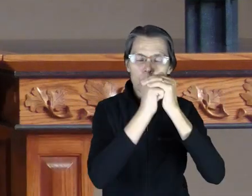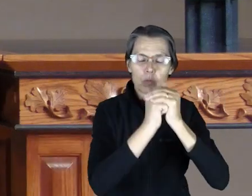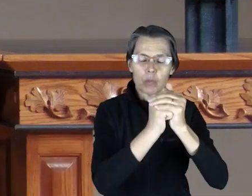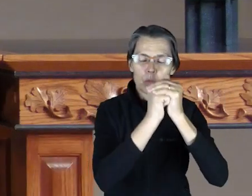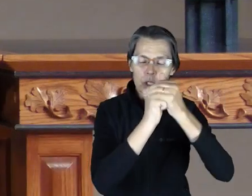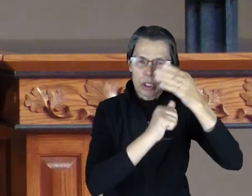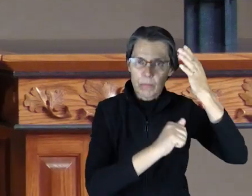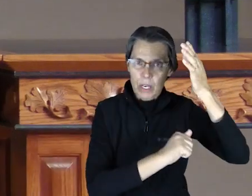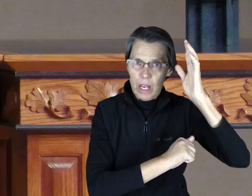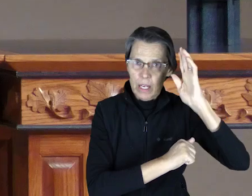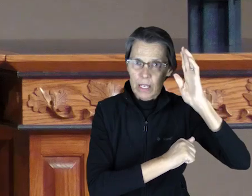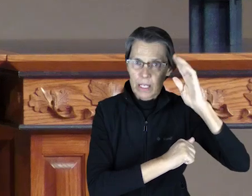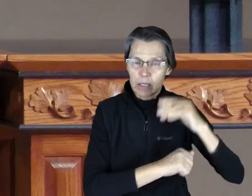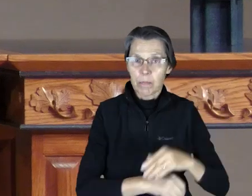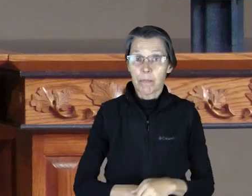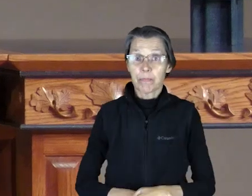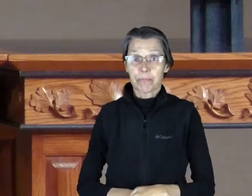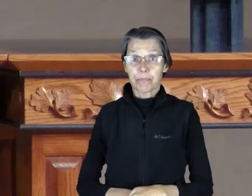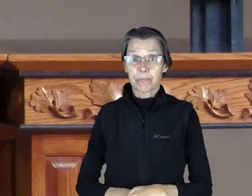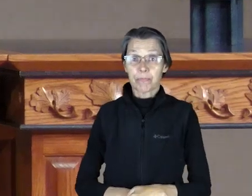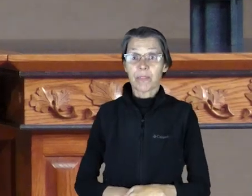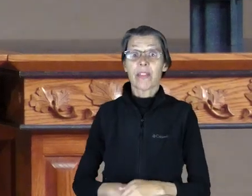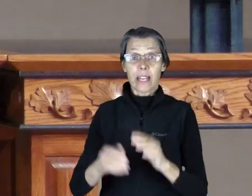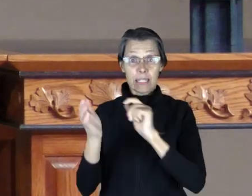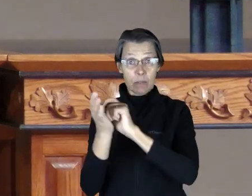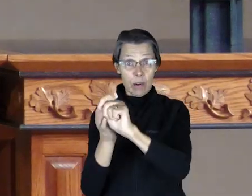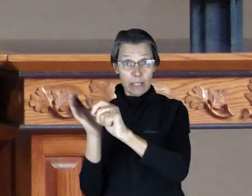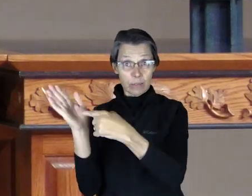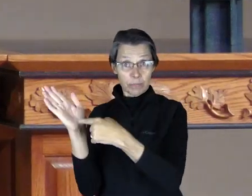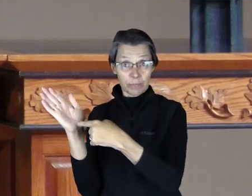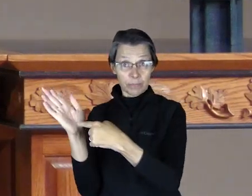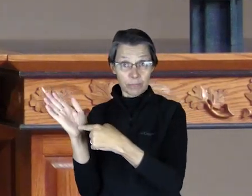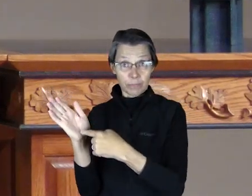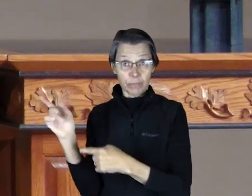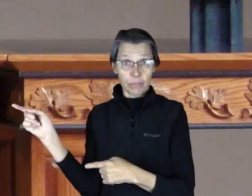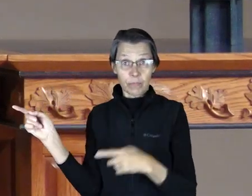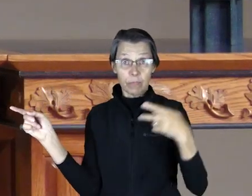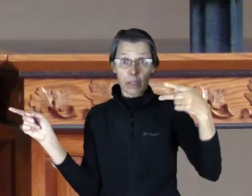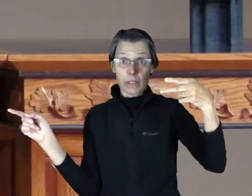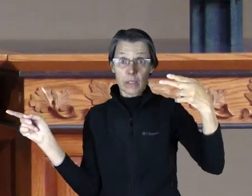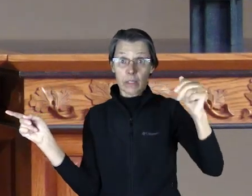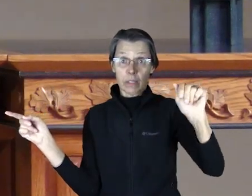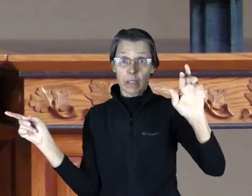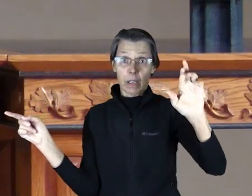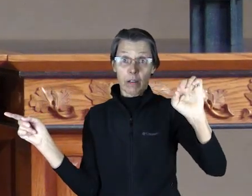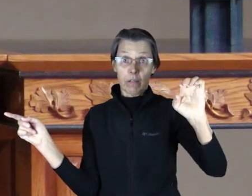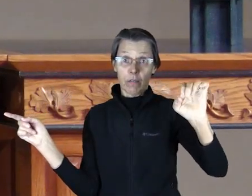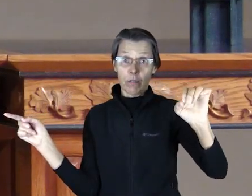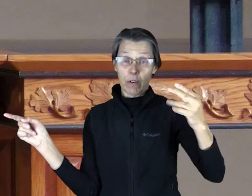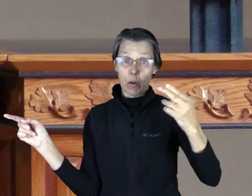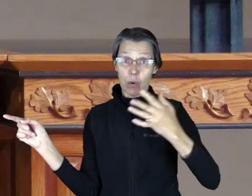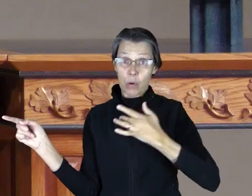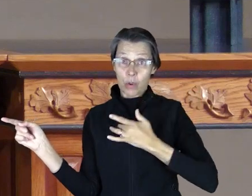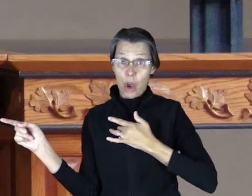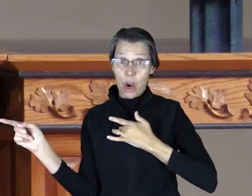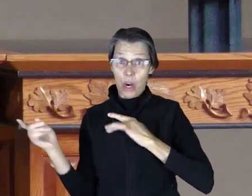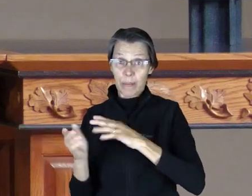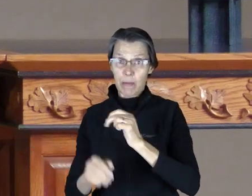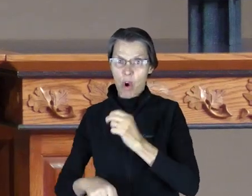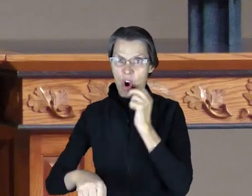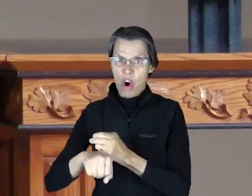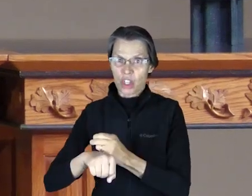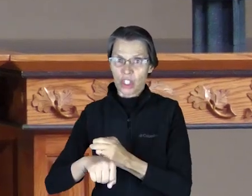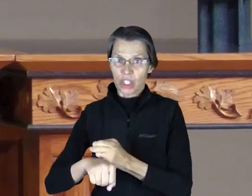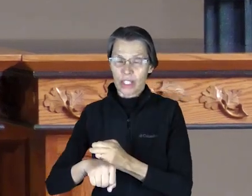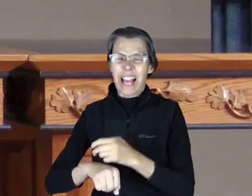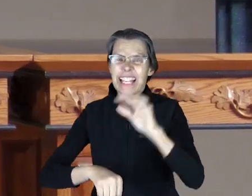Now understand this, Pharaoh's heart will harden 10 times. There are 10 plagues before God's people